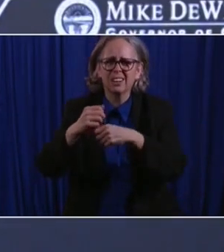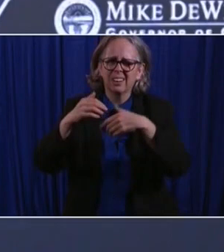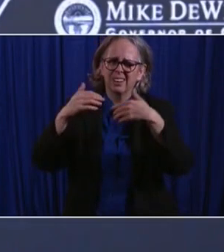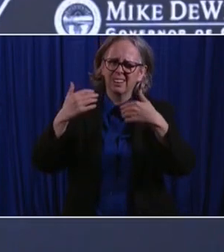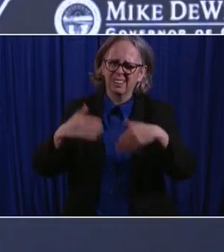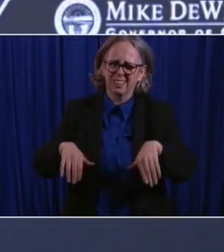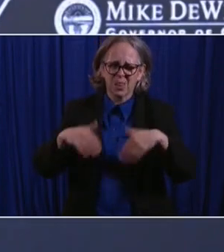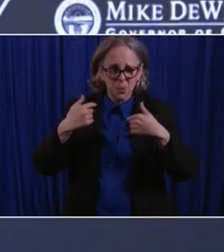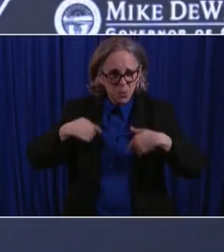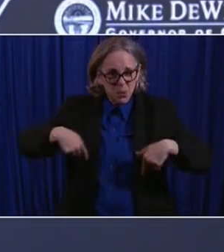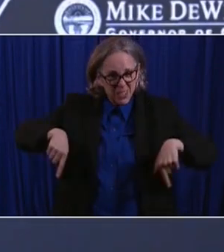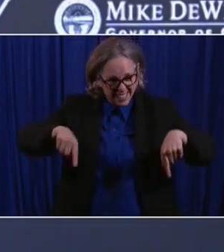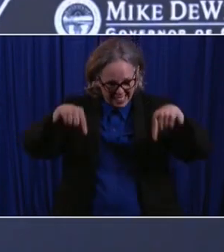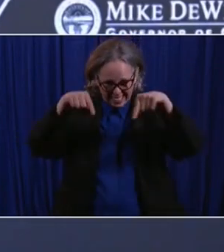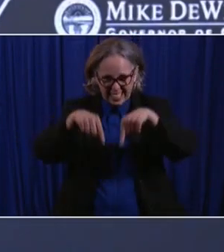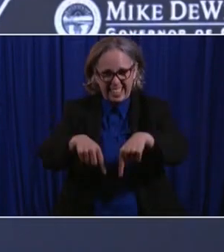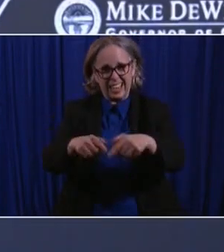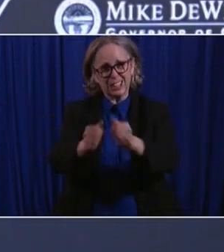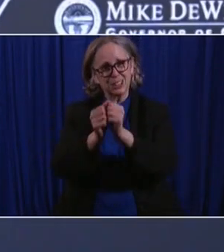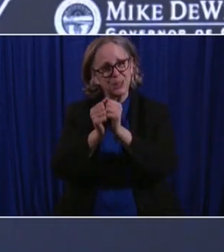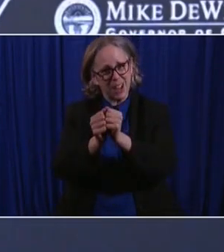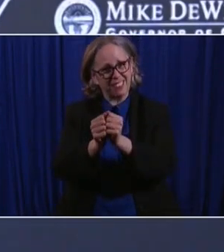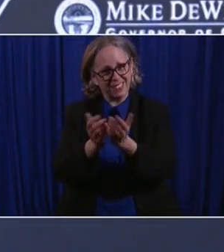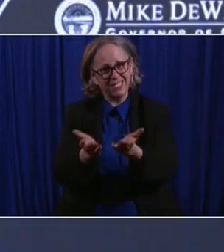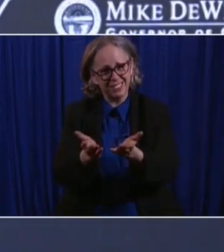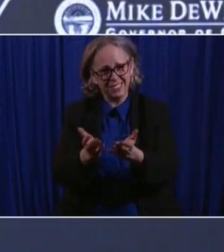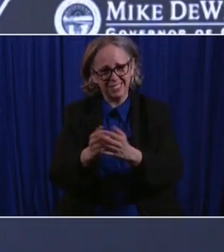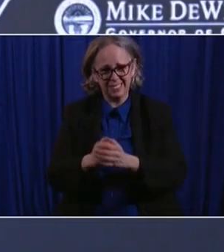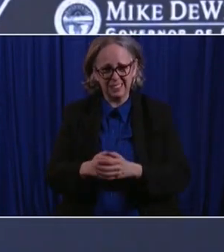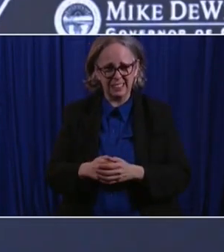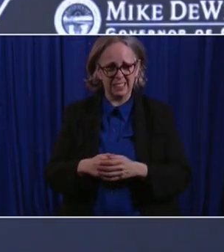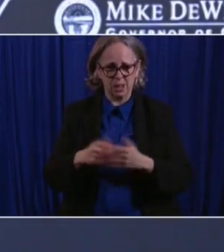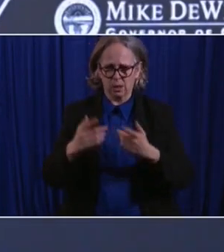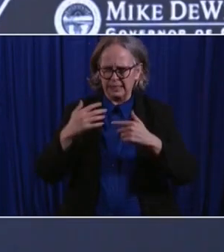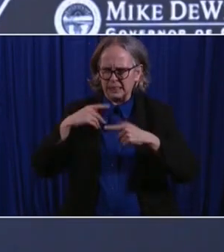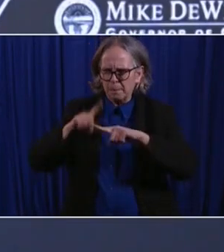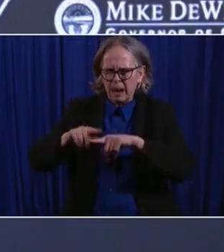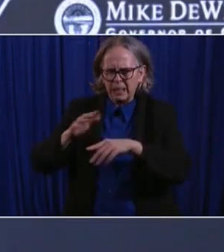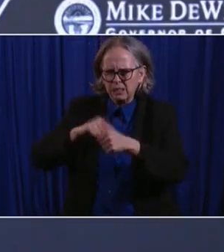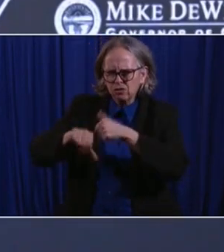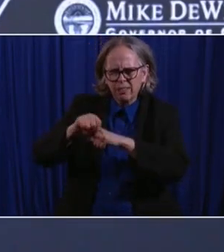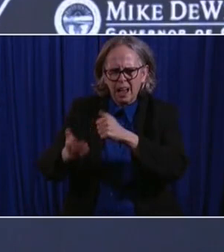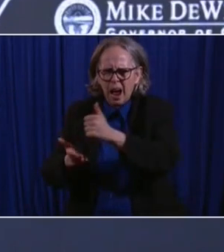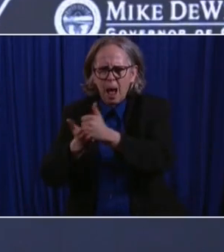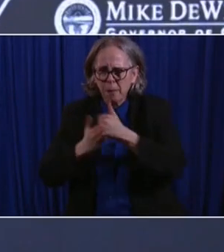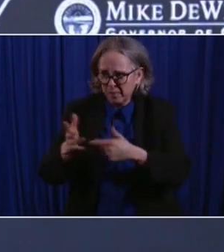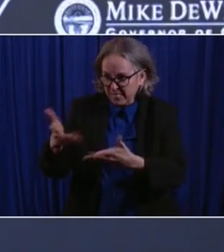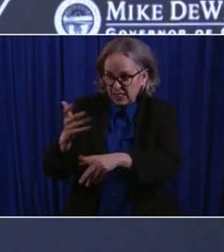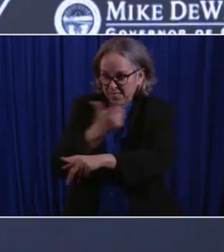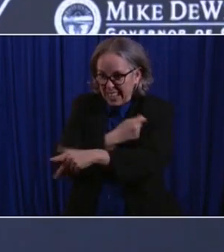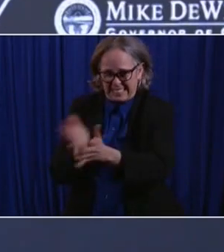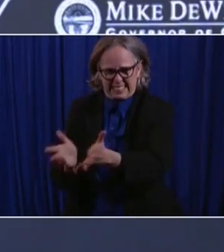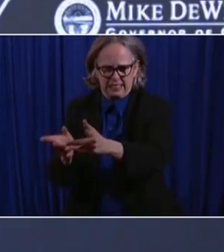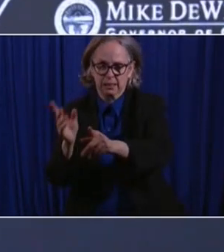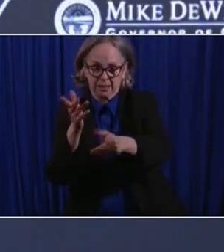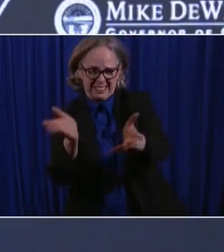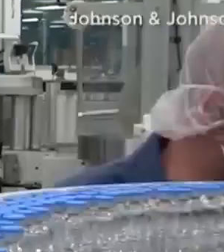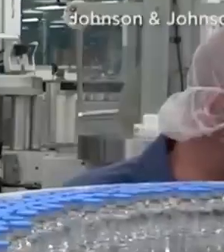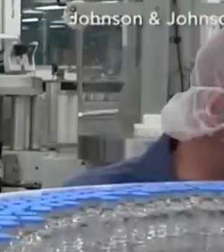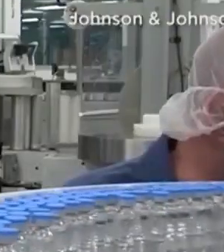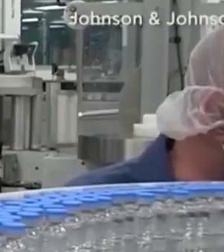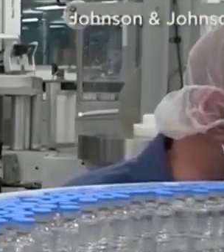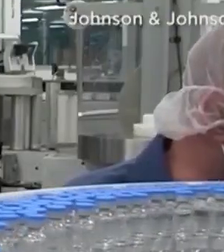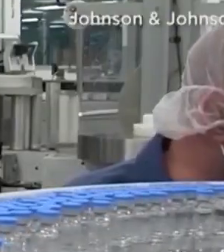now depend on each other to knock this virus down. And the more of us that get vaccinated, better off that we're going to